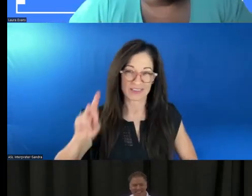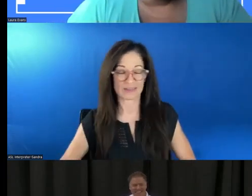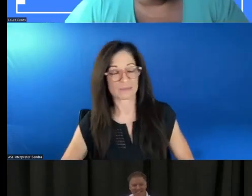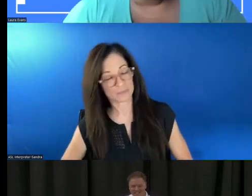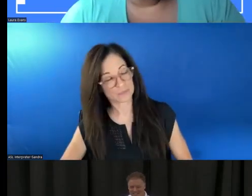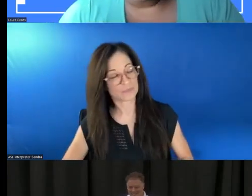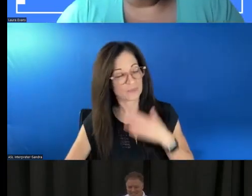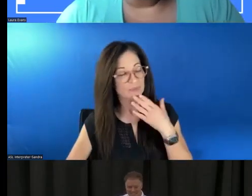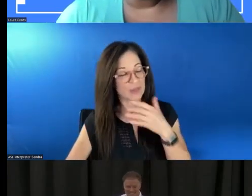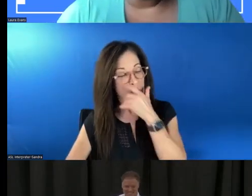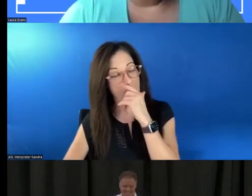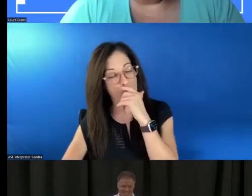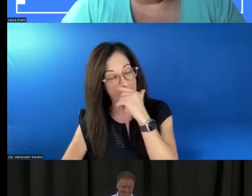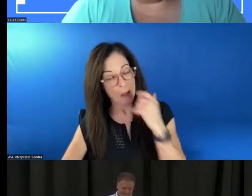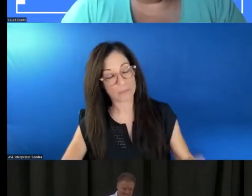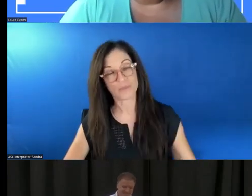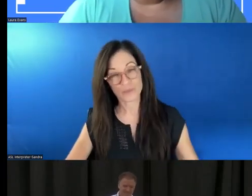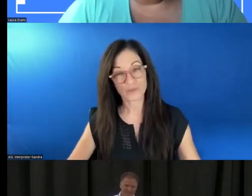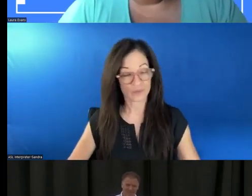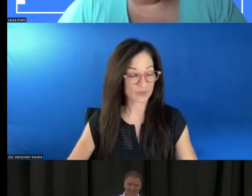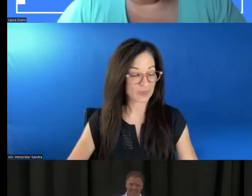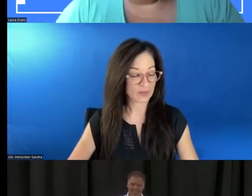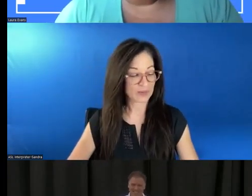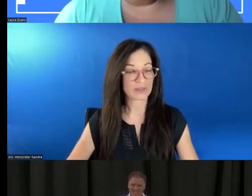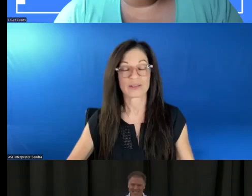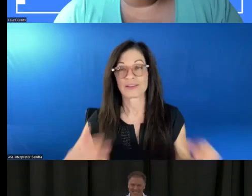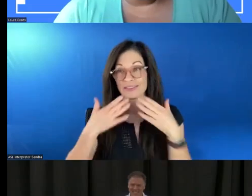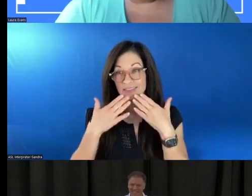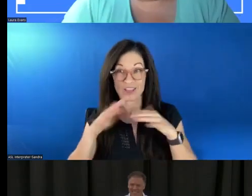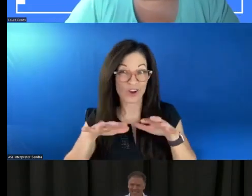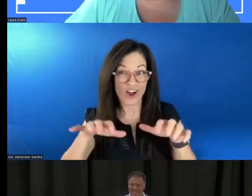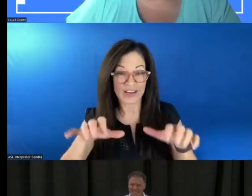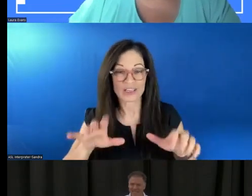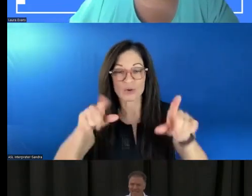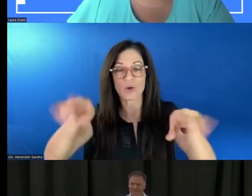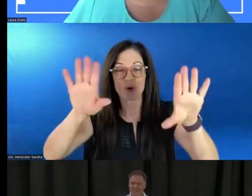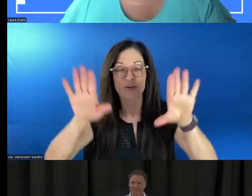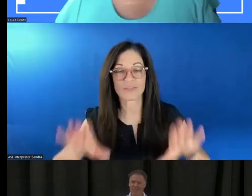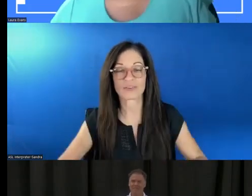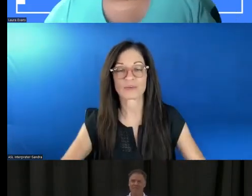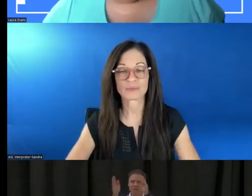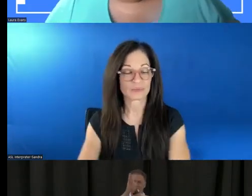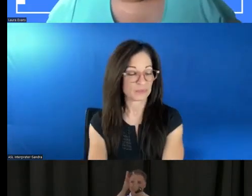Thank you. Thank you. And thank the audience there. You guys have been wonderful.